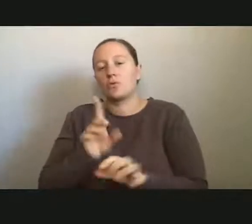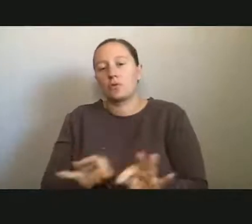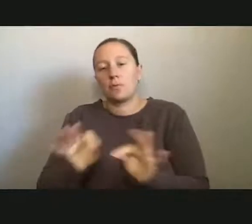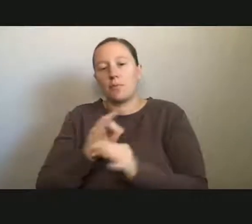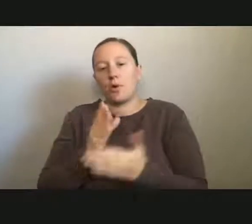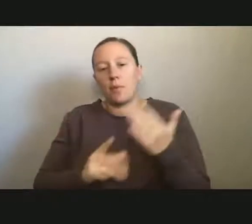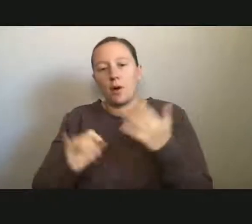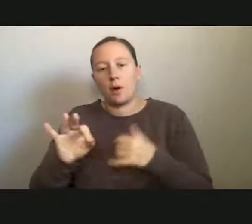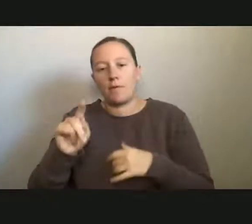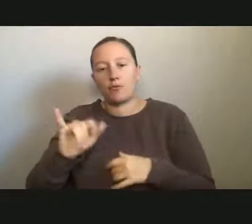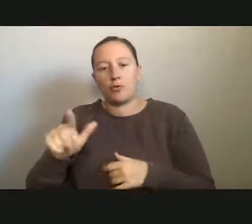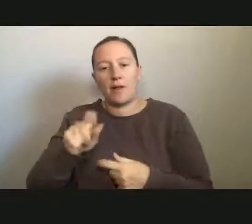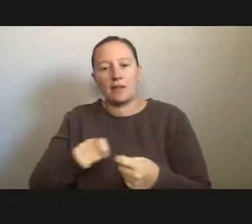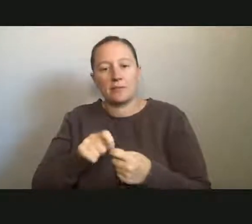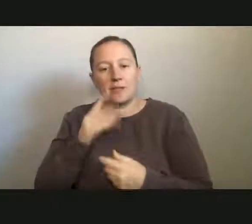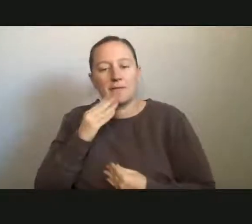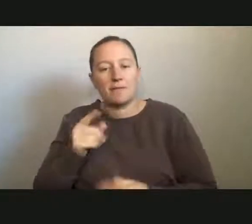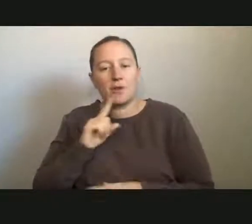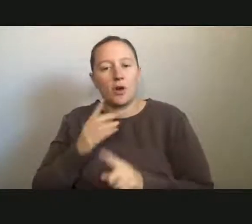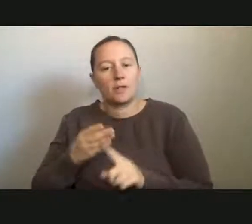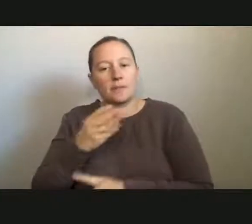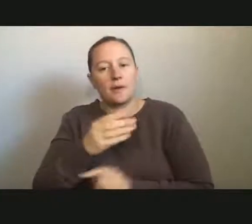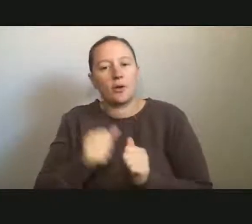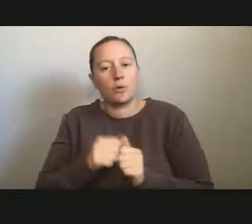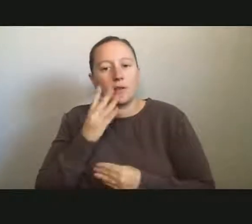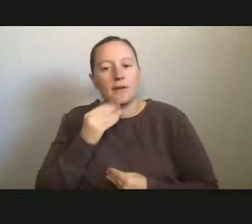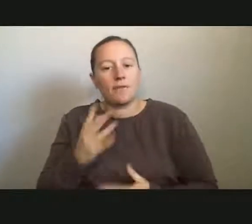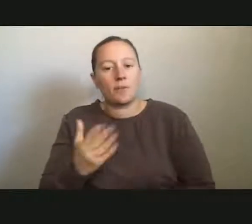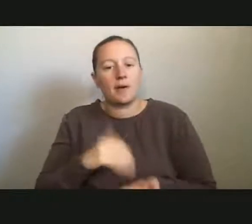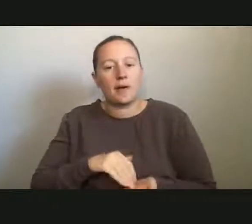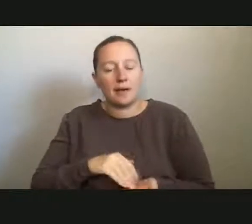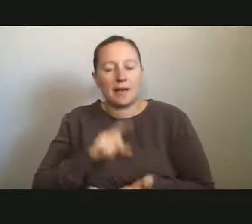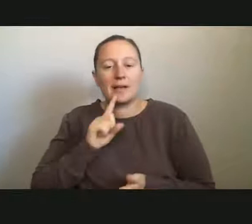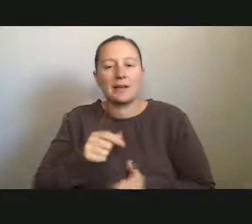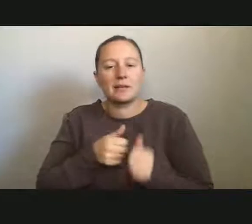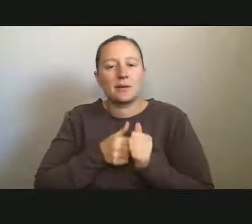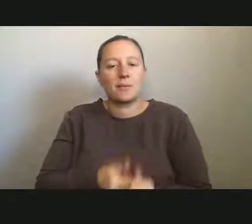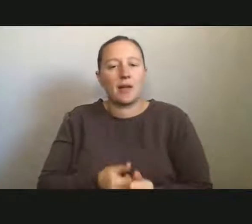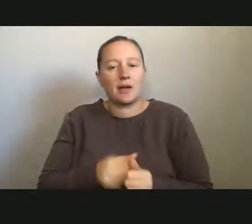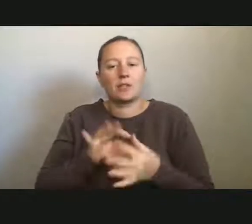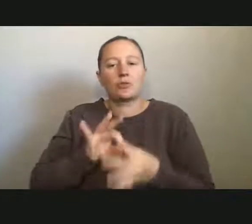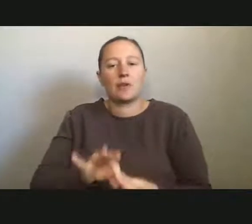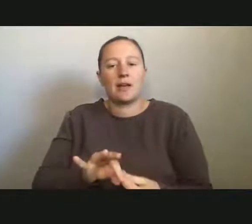trial-specific information are submitted with the application. Again, this is a compliance